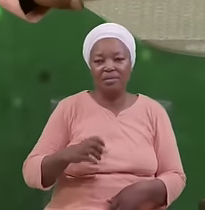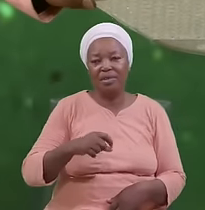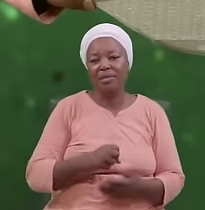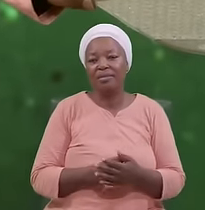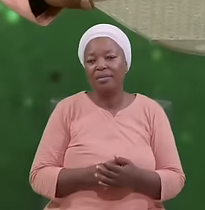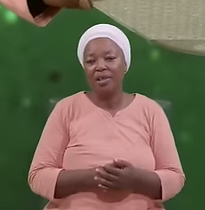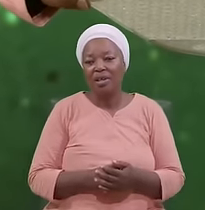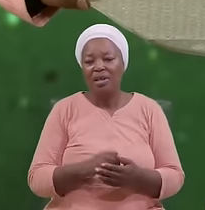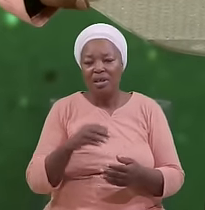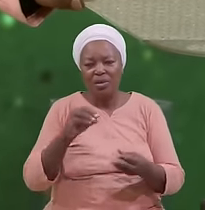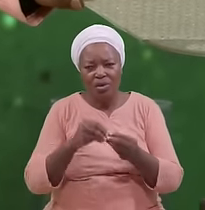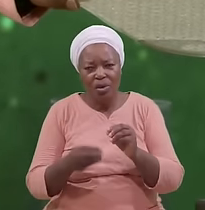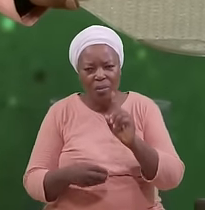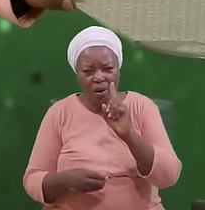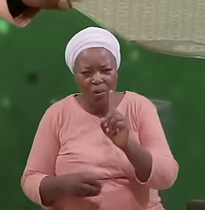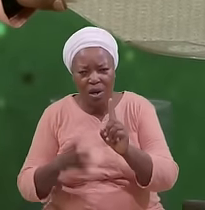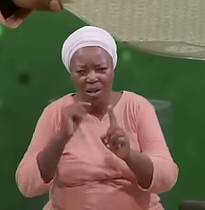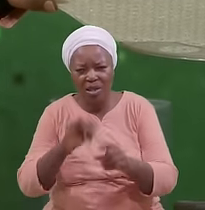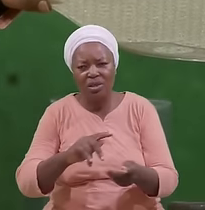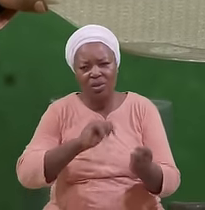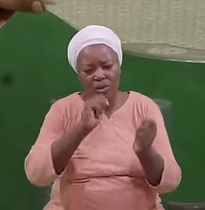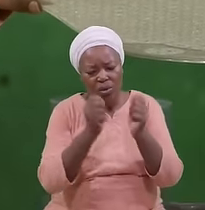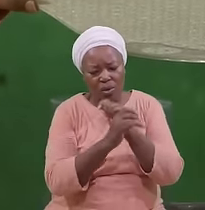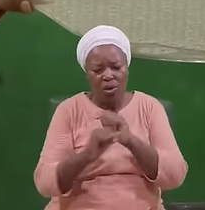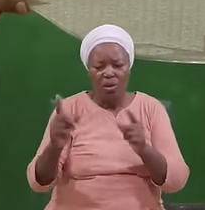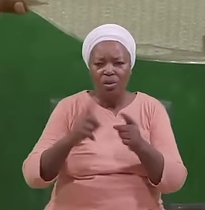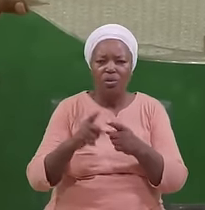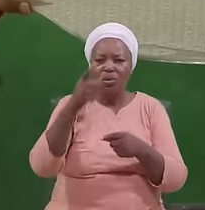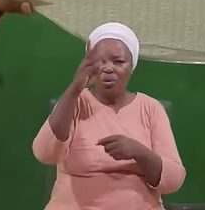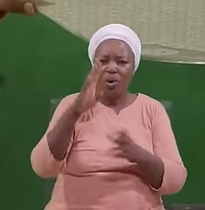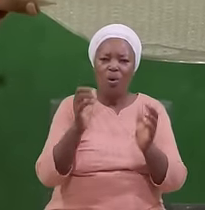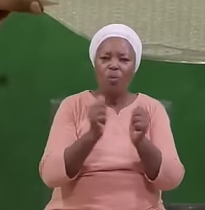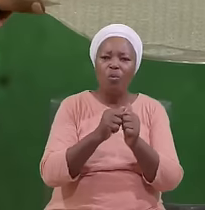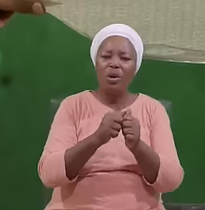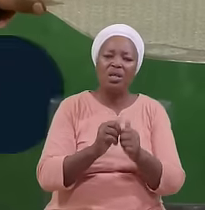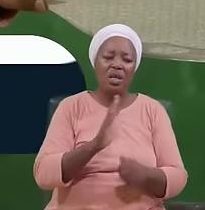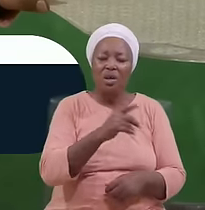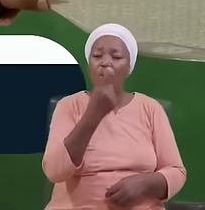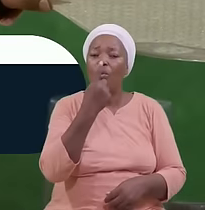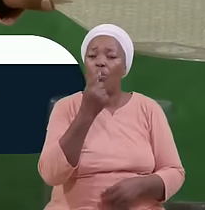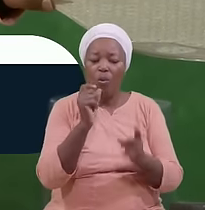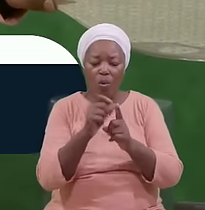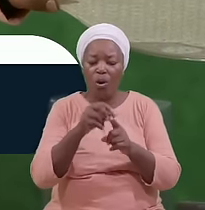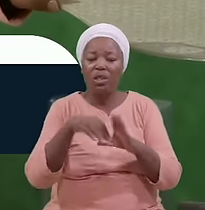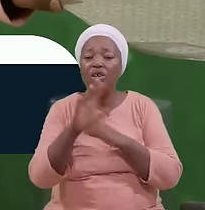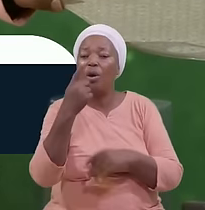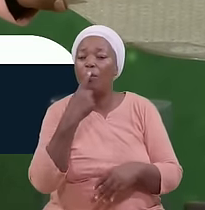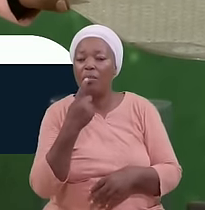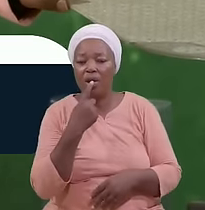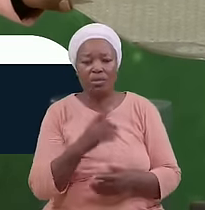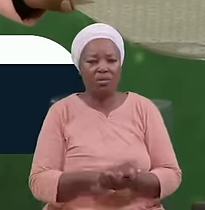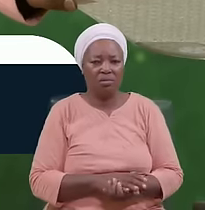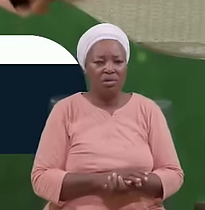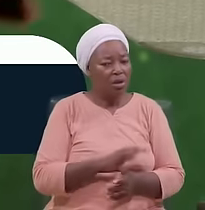Number one, the turning to God with his word in your mouth. Don't bring any